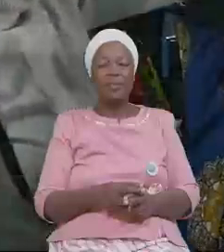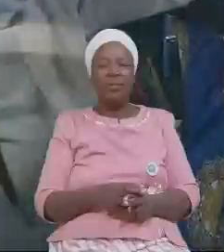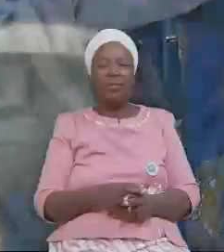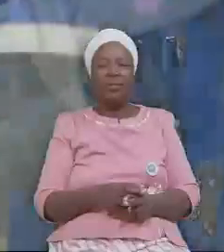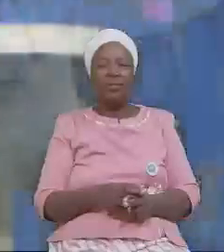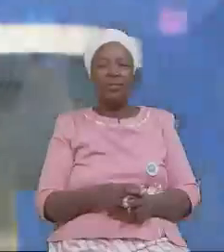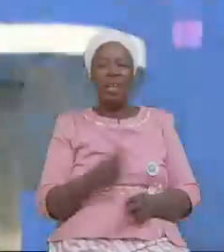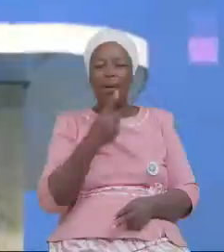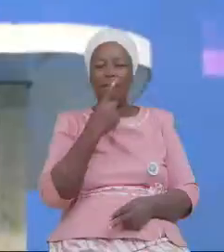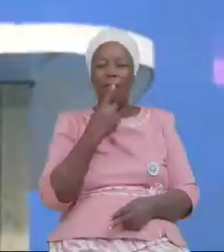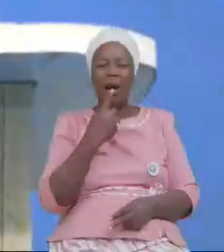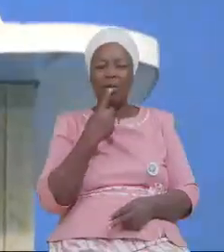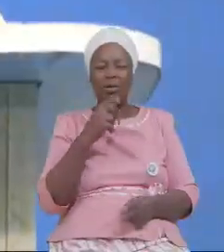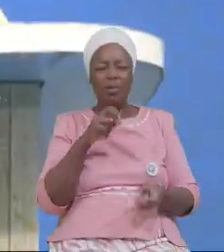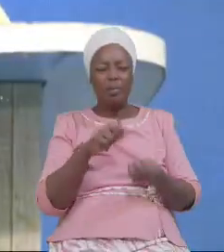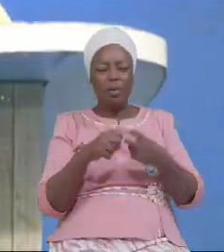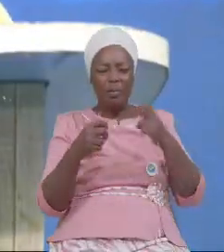Mouth problem,